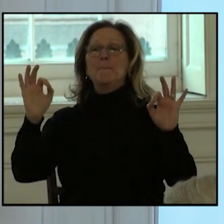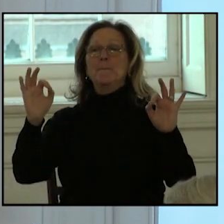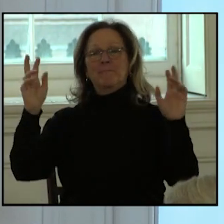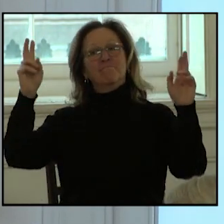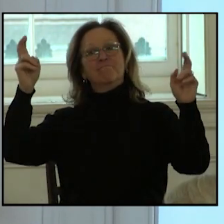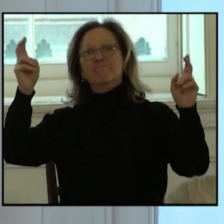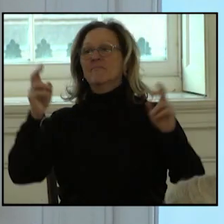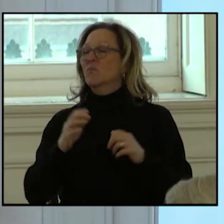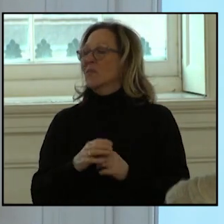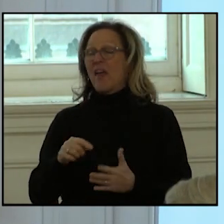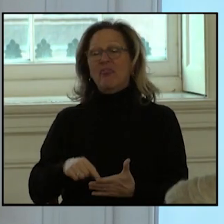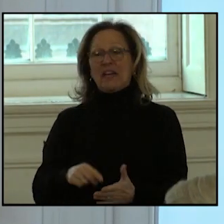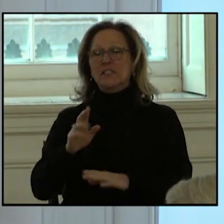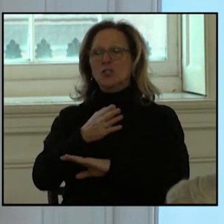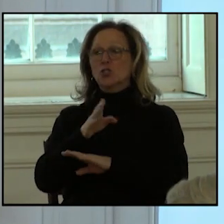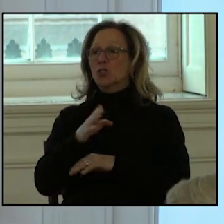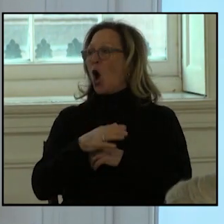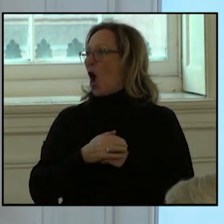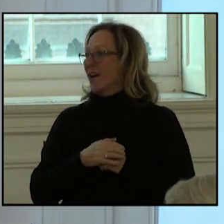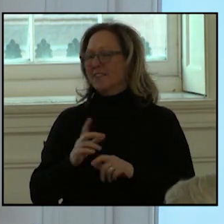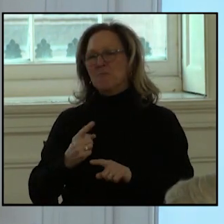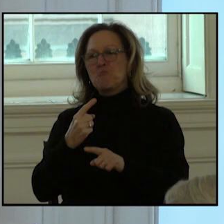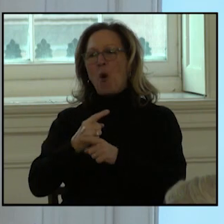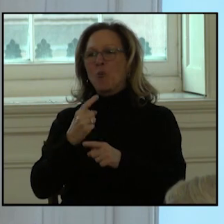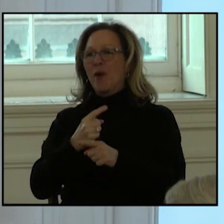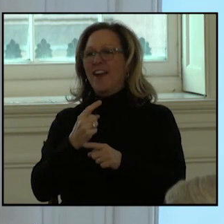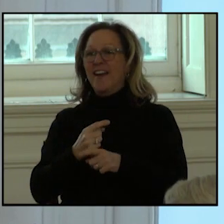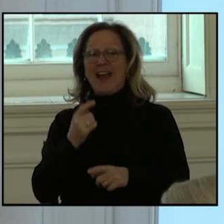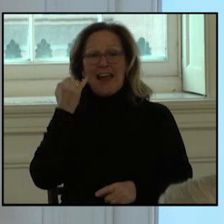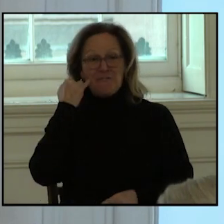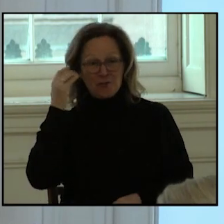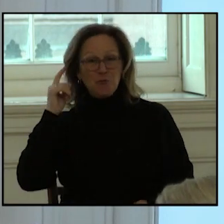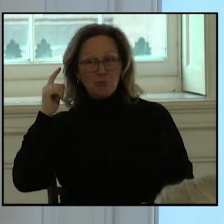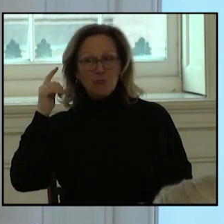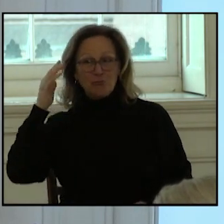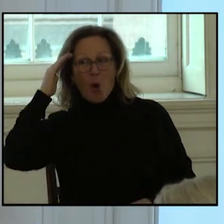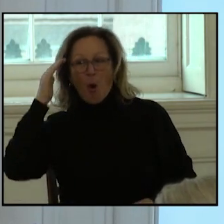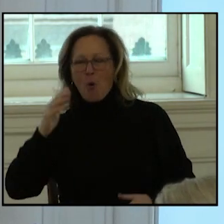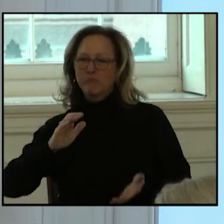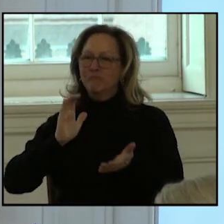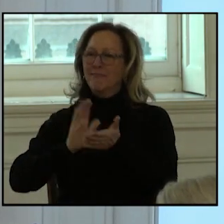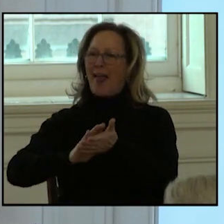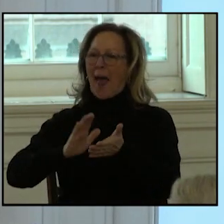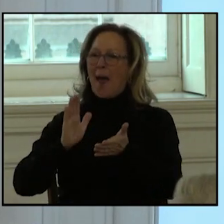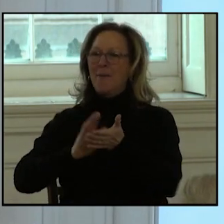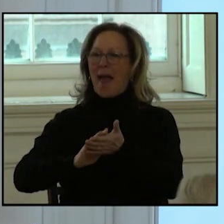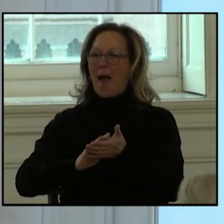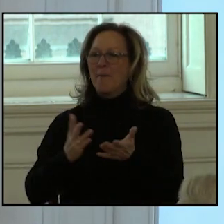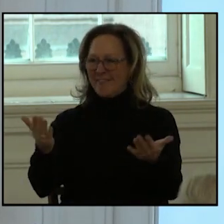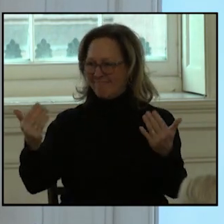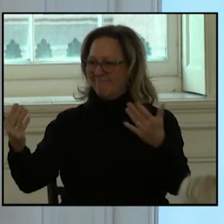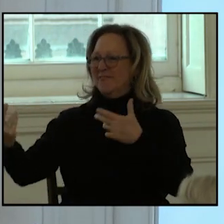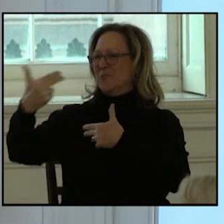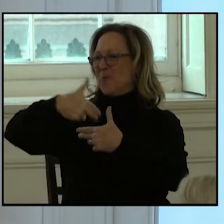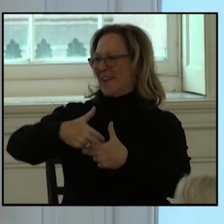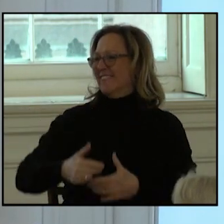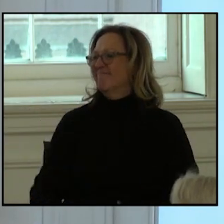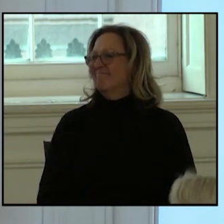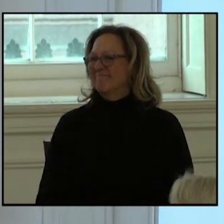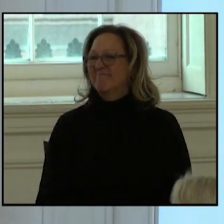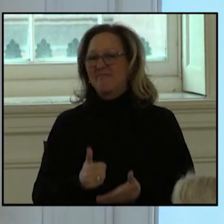All right, so this song is Old Freedom, so feel free to, if you know it, clap your hands and sing along and help me out with it, all right?